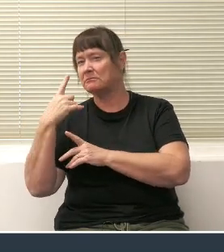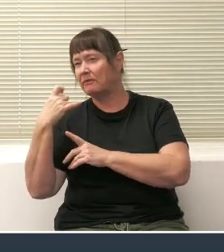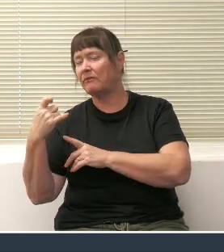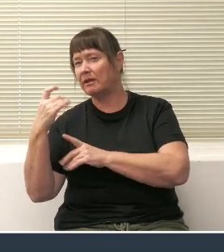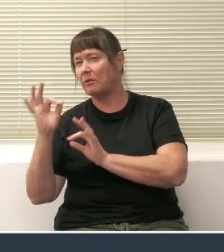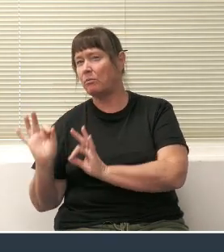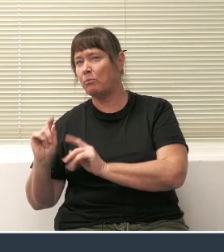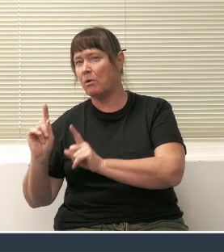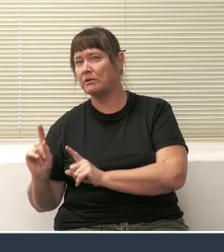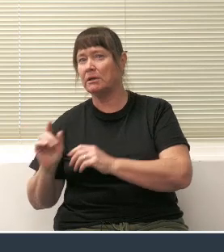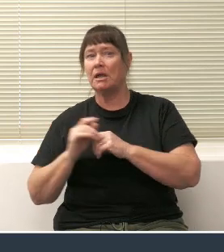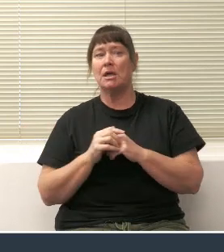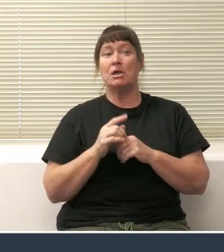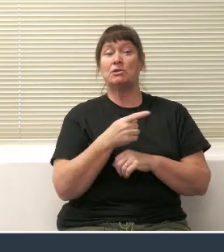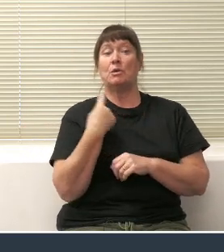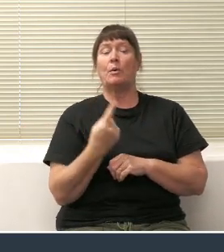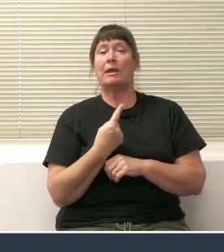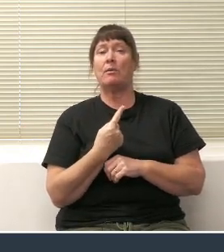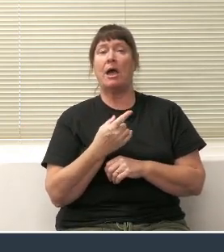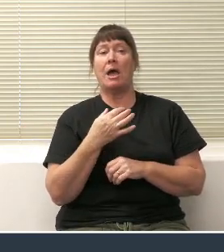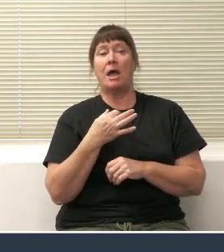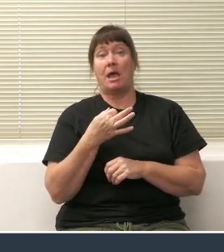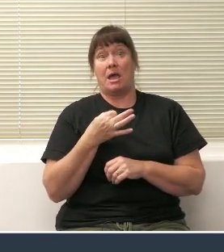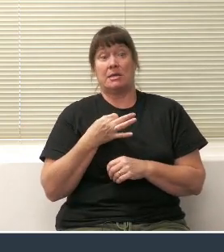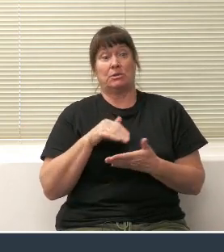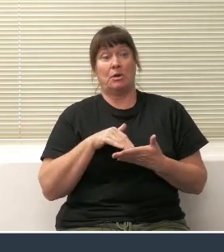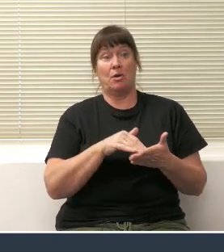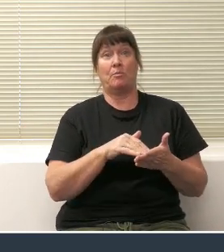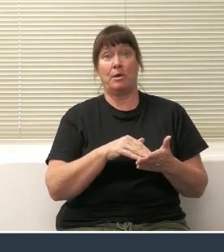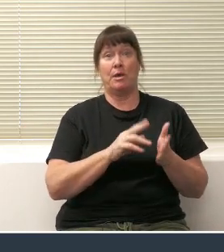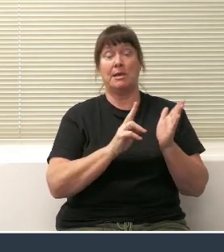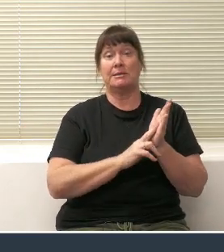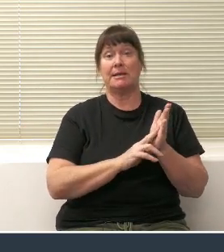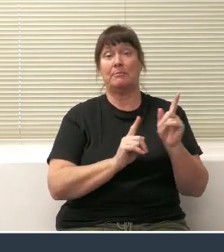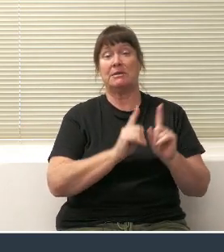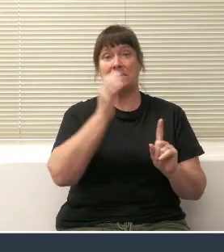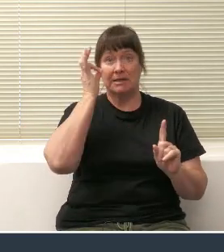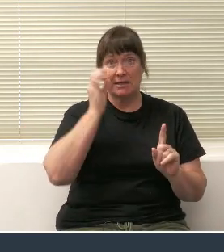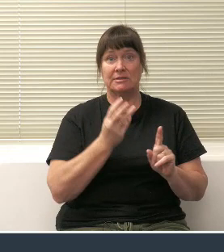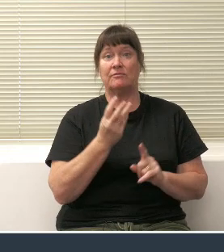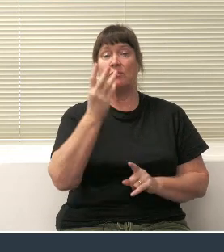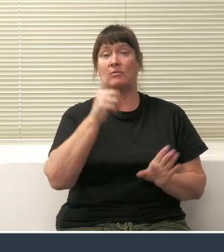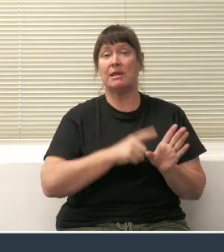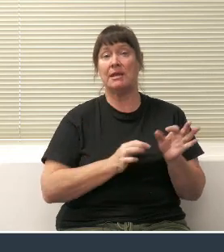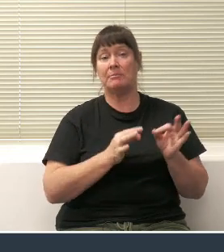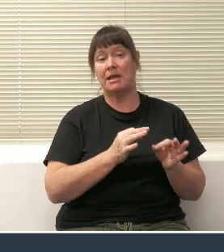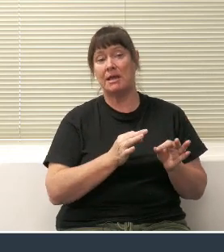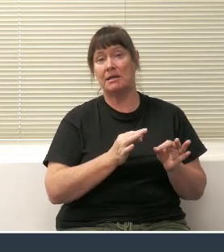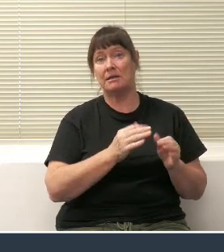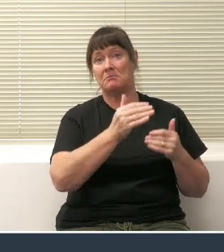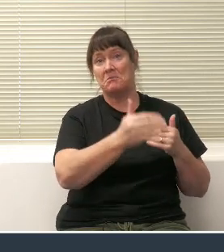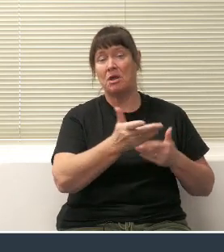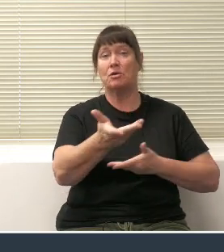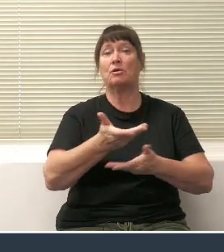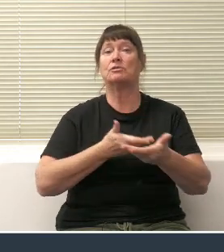SIL Research was asked to assist Napier City Council with the 3-year plan consultation. We